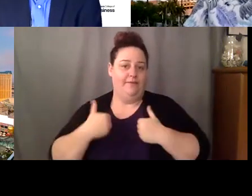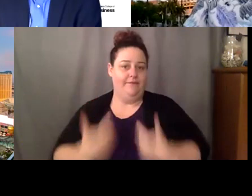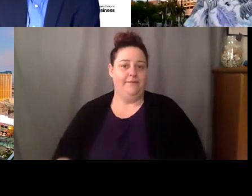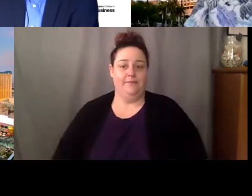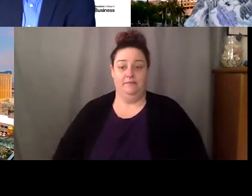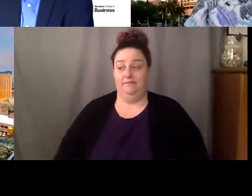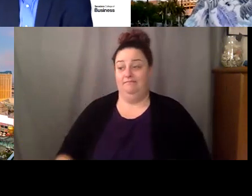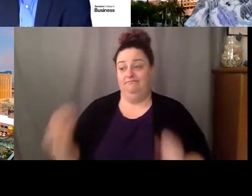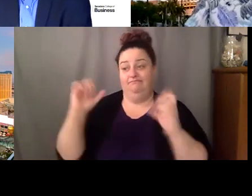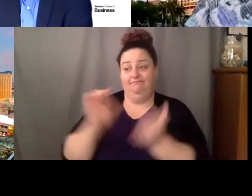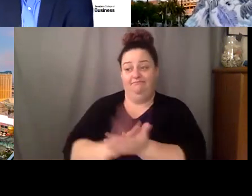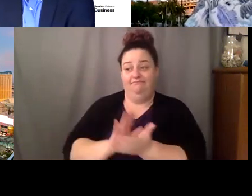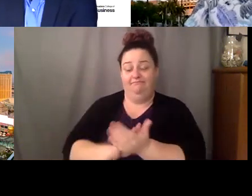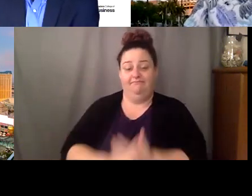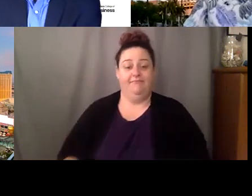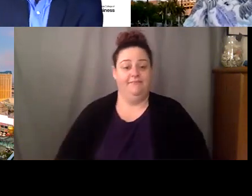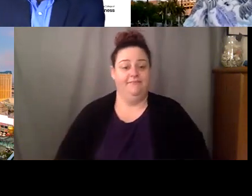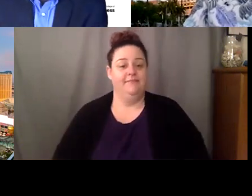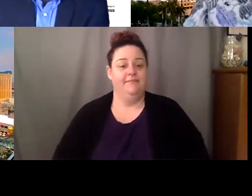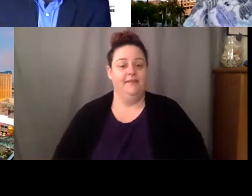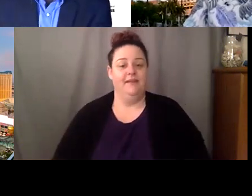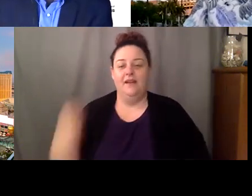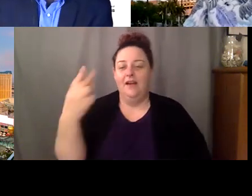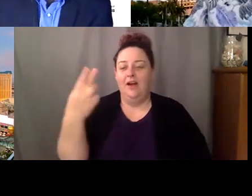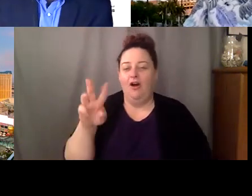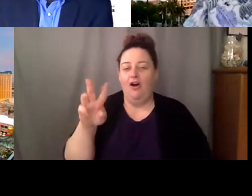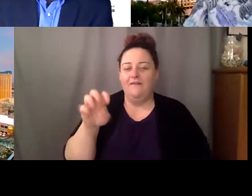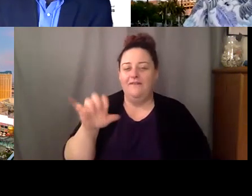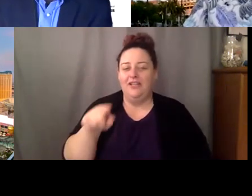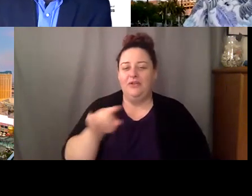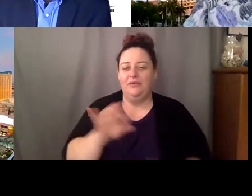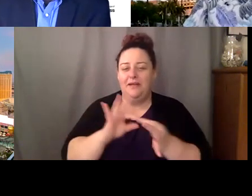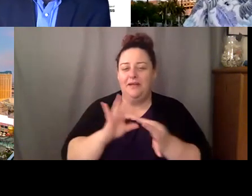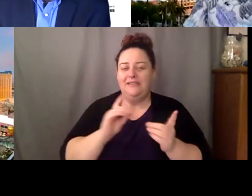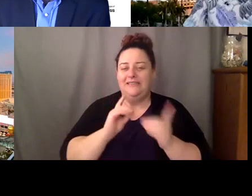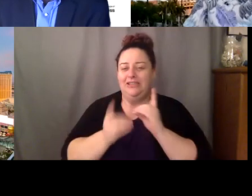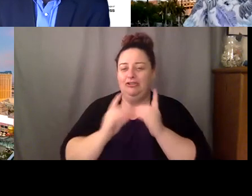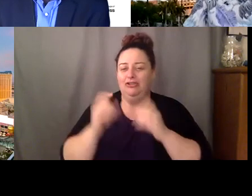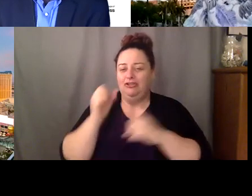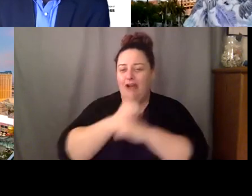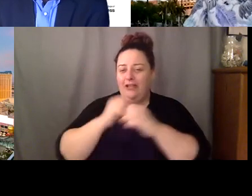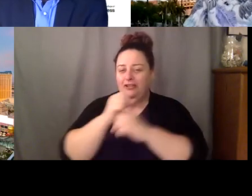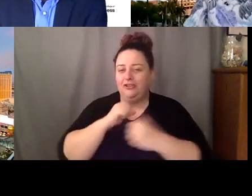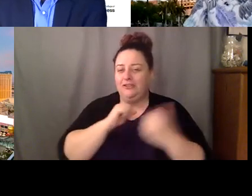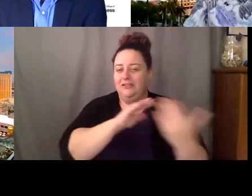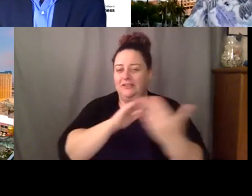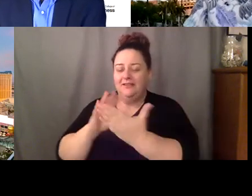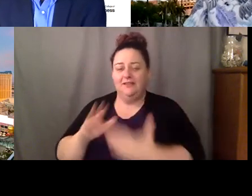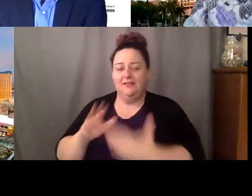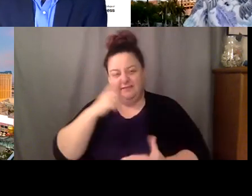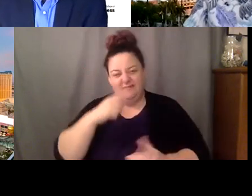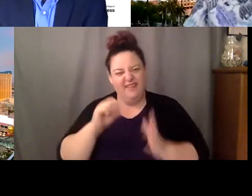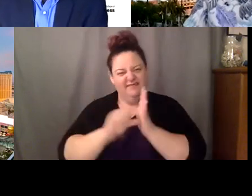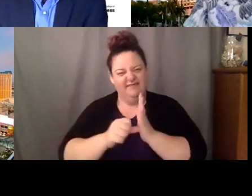Fantastic. I'll go back to Harvey. I know, Harvey, you've talked about the digital strategies, but if you could emphasize maybe some of the